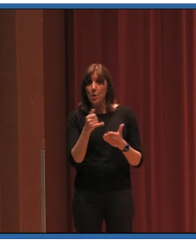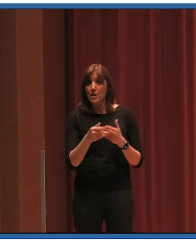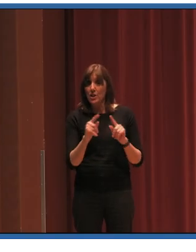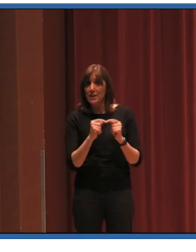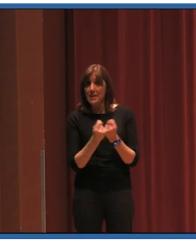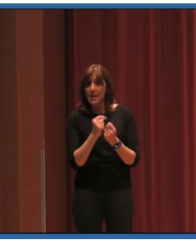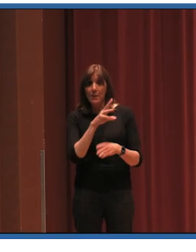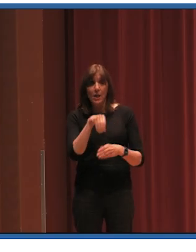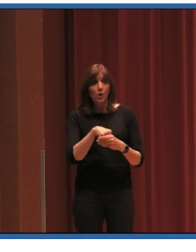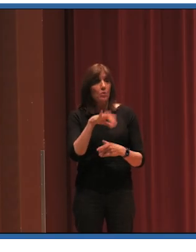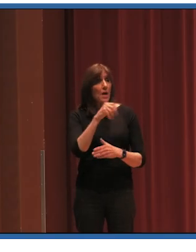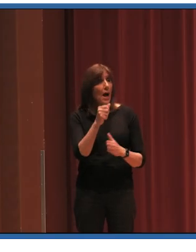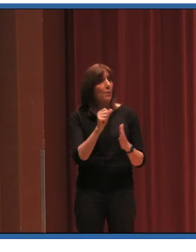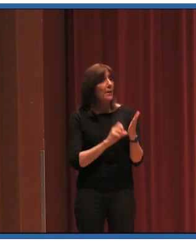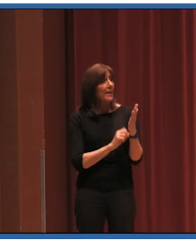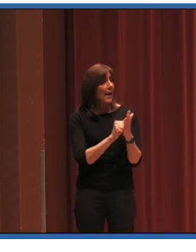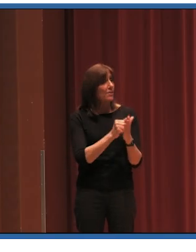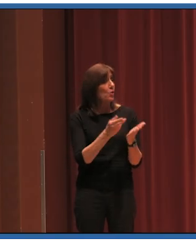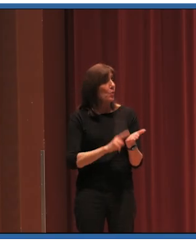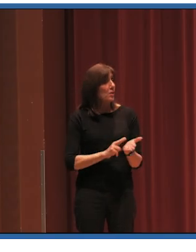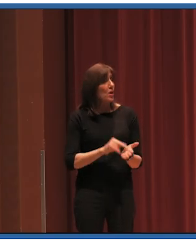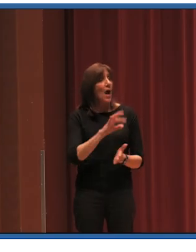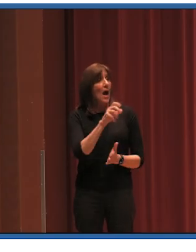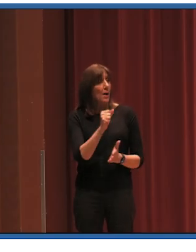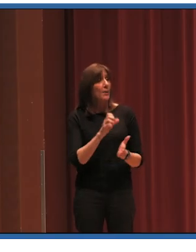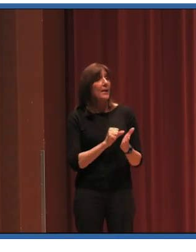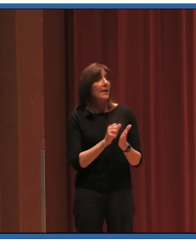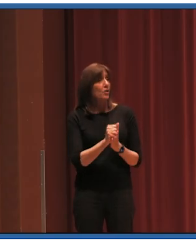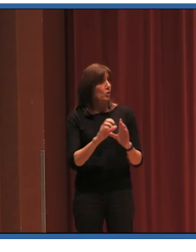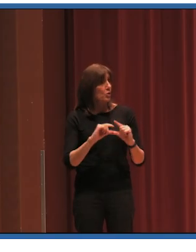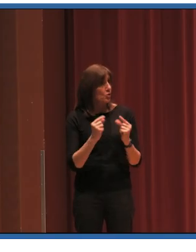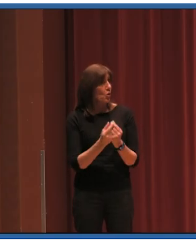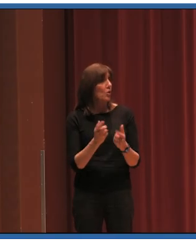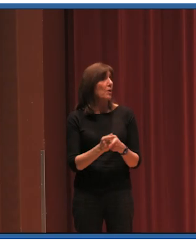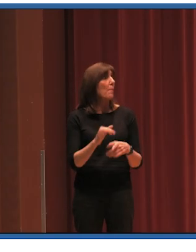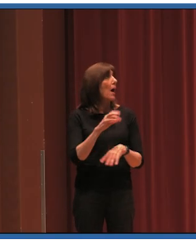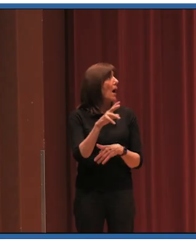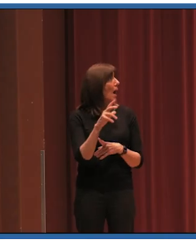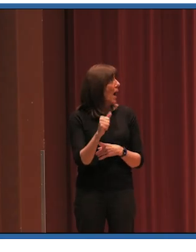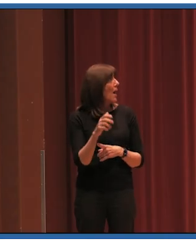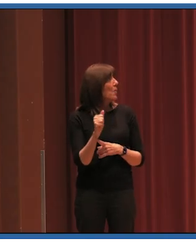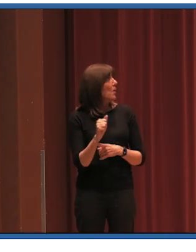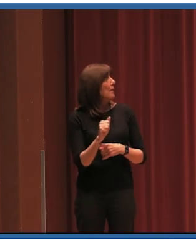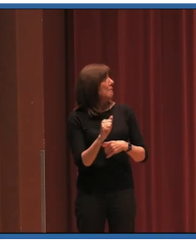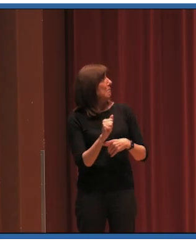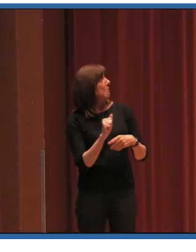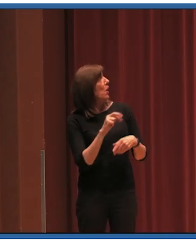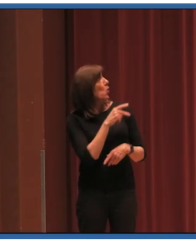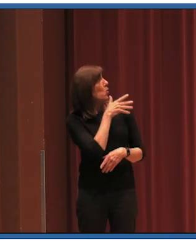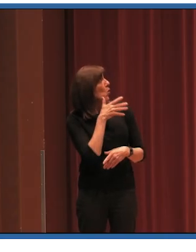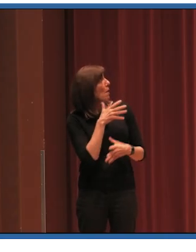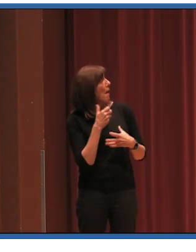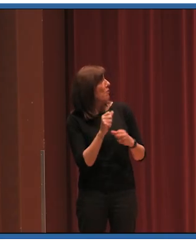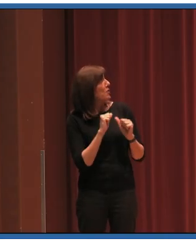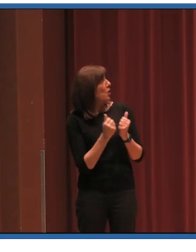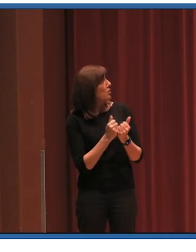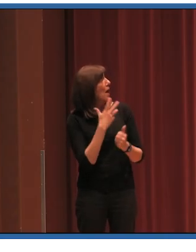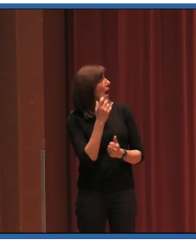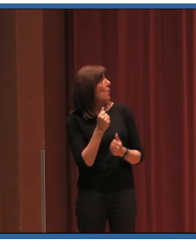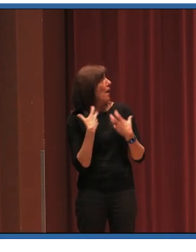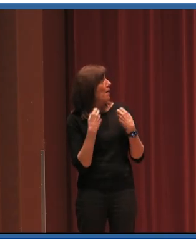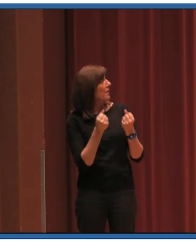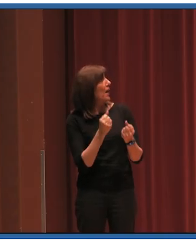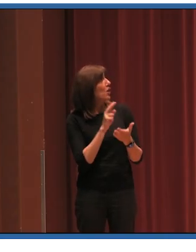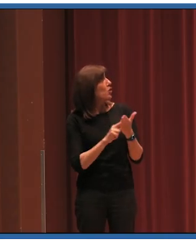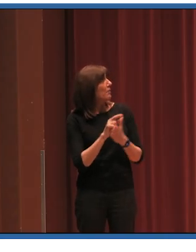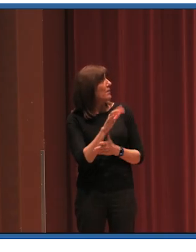the Iowa Cancer Registry, the Iowa Cancer Consortium, the Iowa Rural Health Association, the Holding Comprehensive Cancer Center at the University